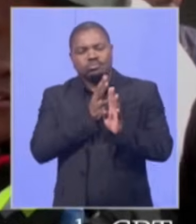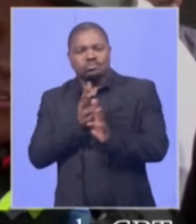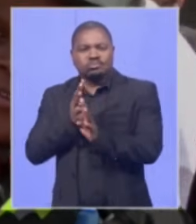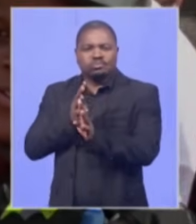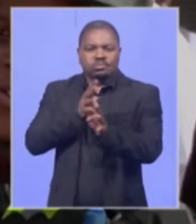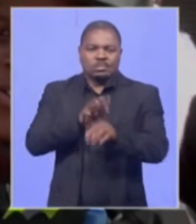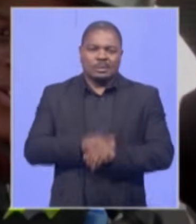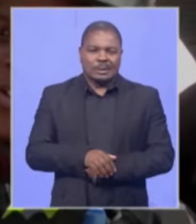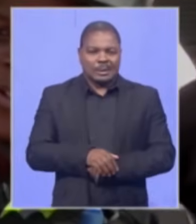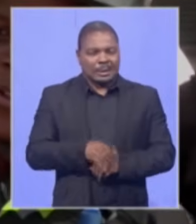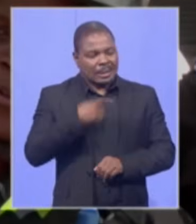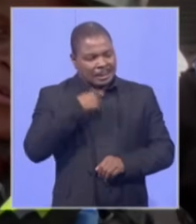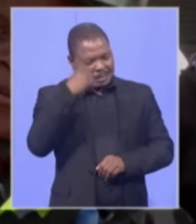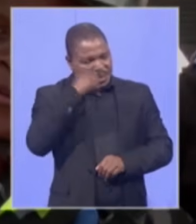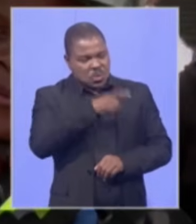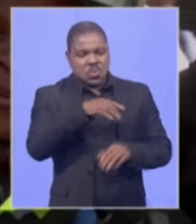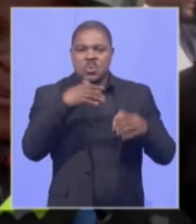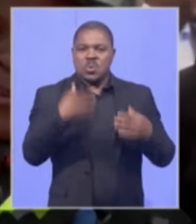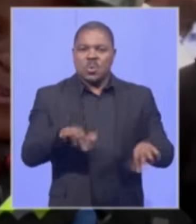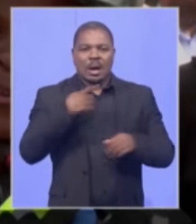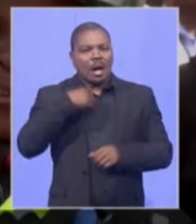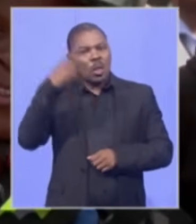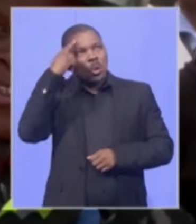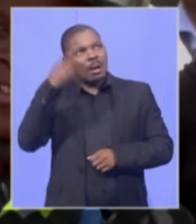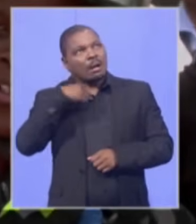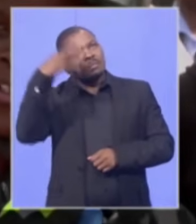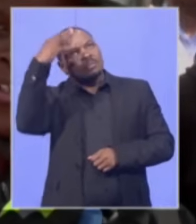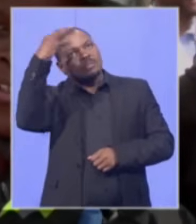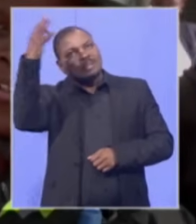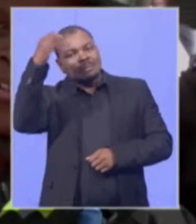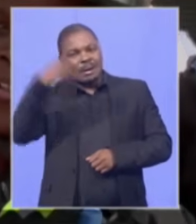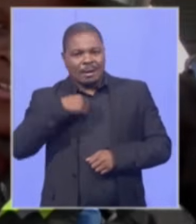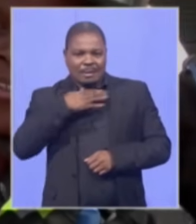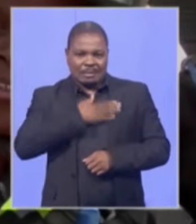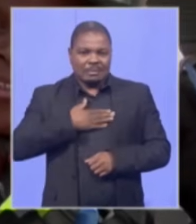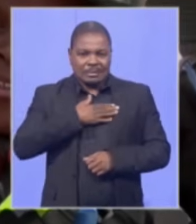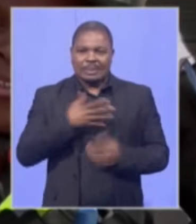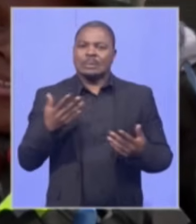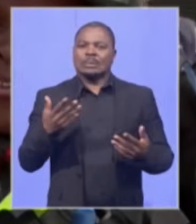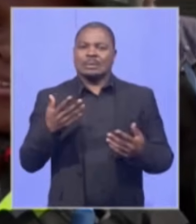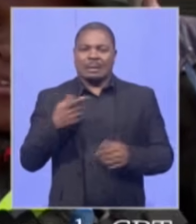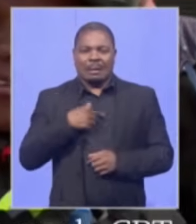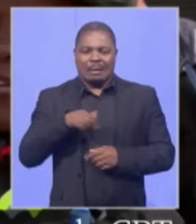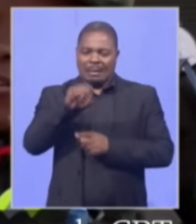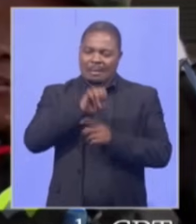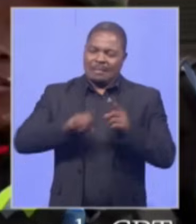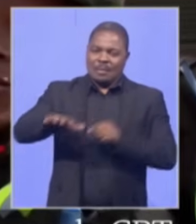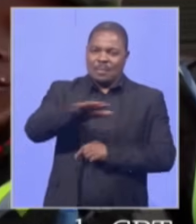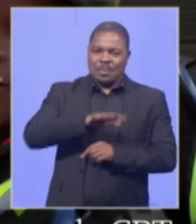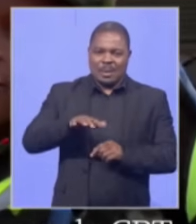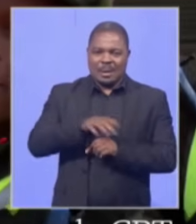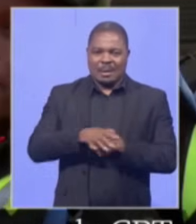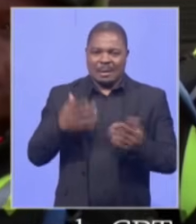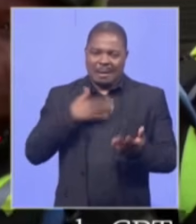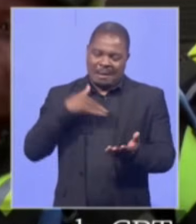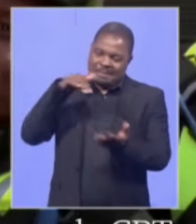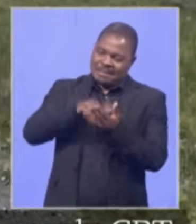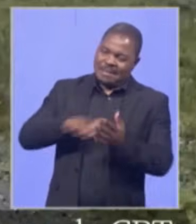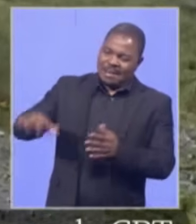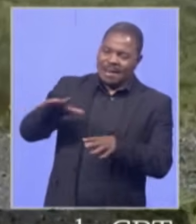but it is happening for real life. I thought I was dreaming, but now I can feel the environment and the atmosphere of Cape